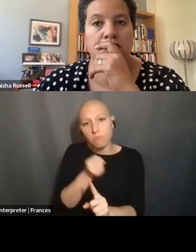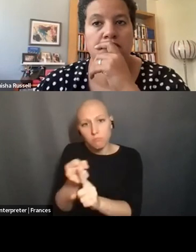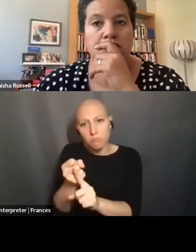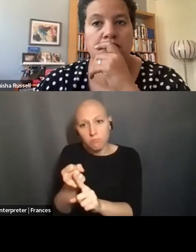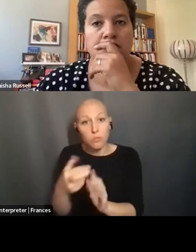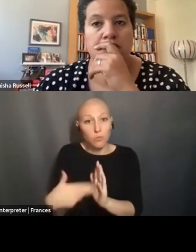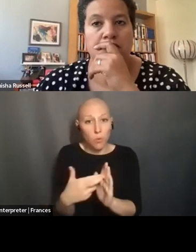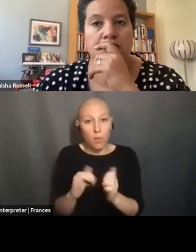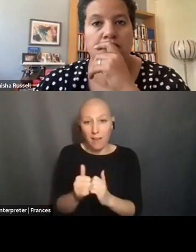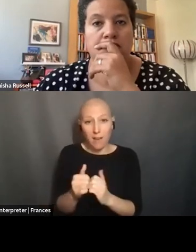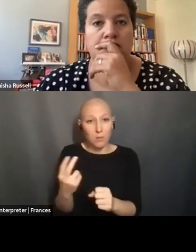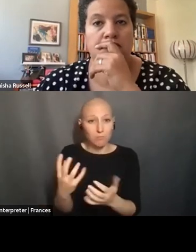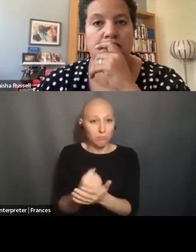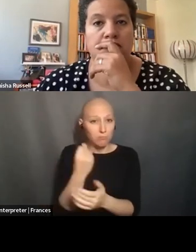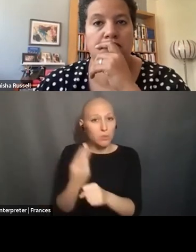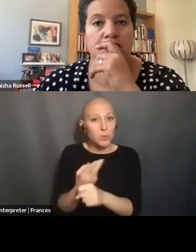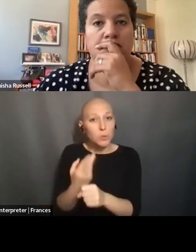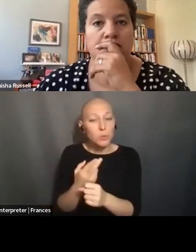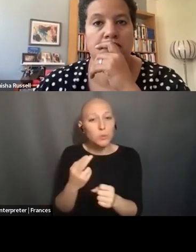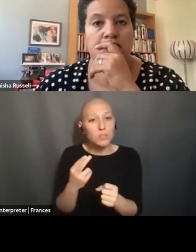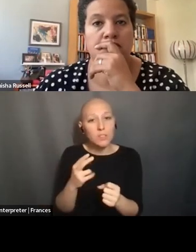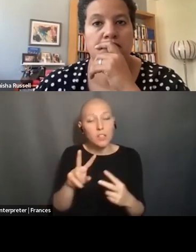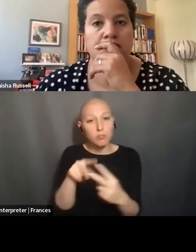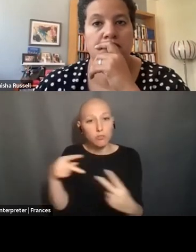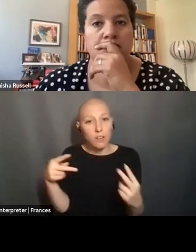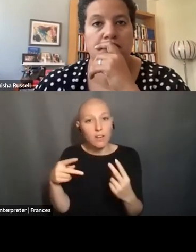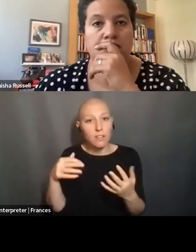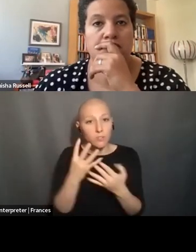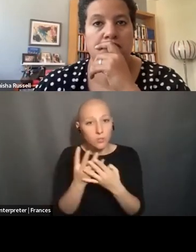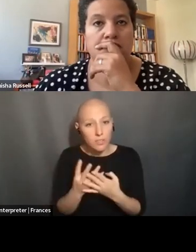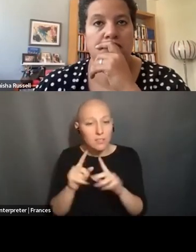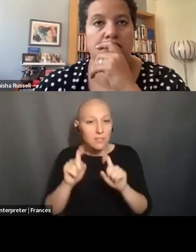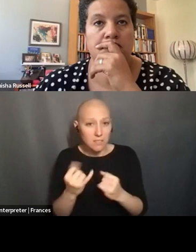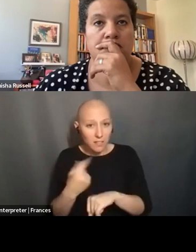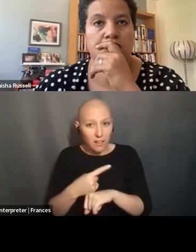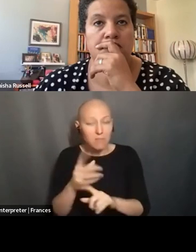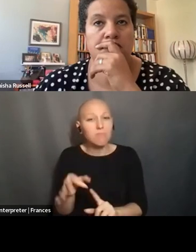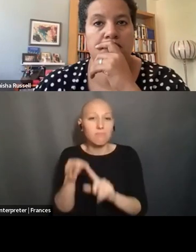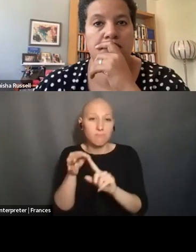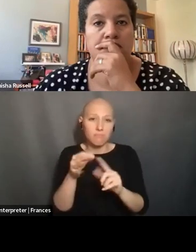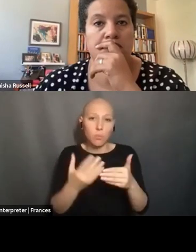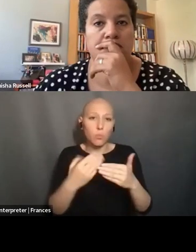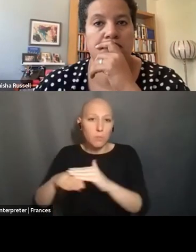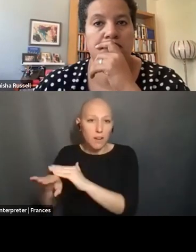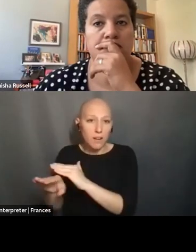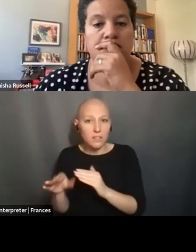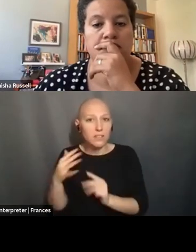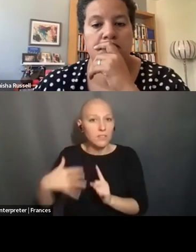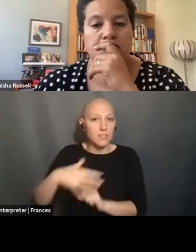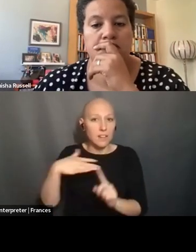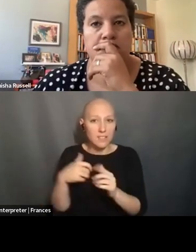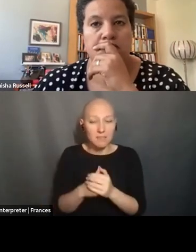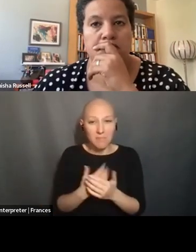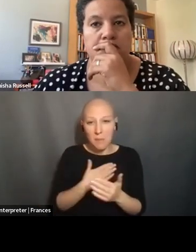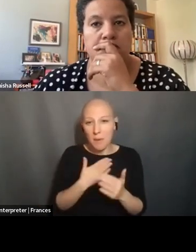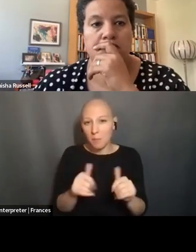today, particularly as it's used in reproductive settings. And I'm happy to provide